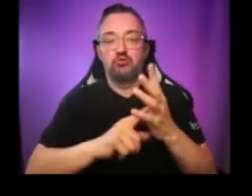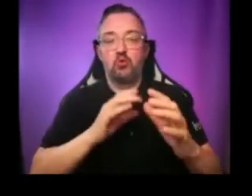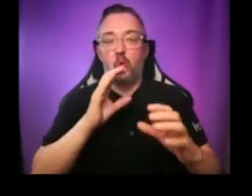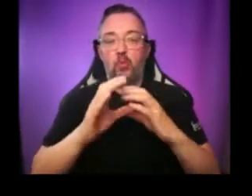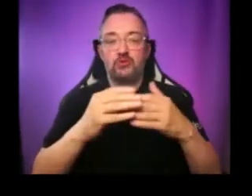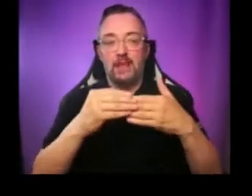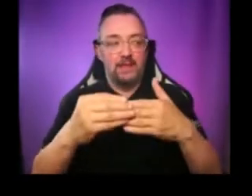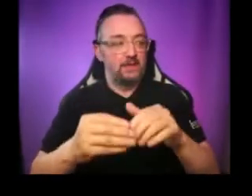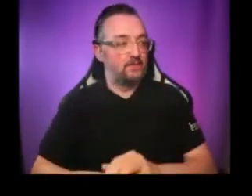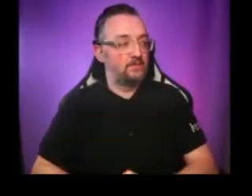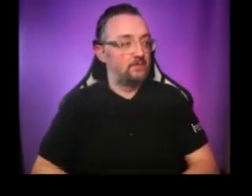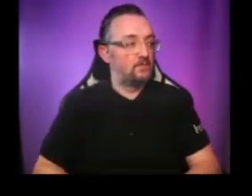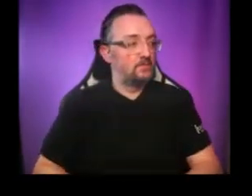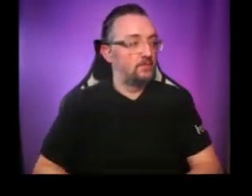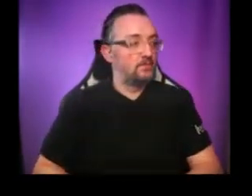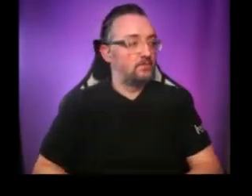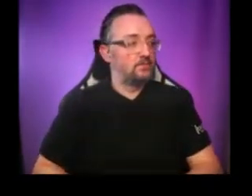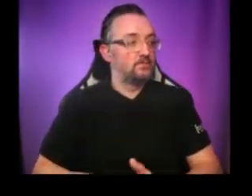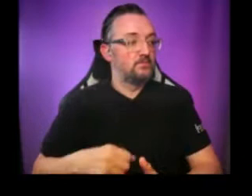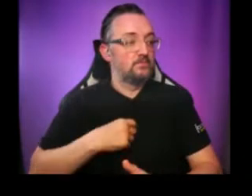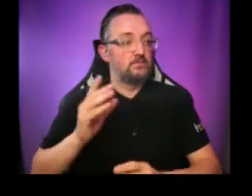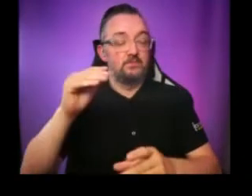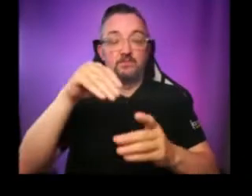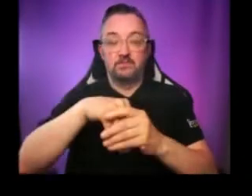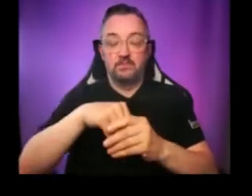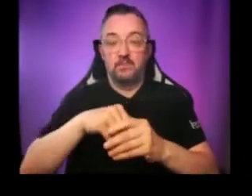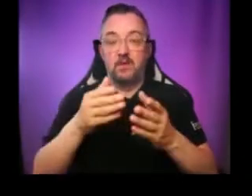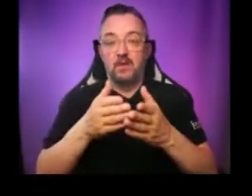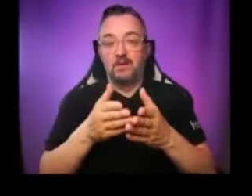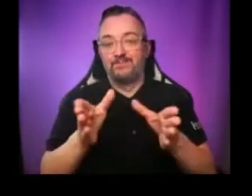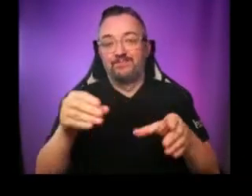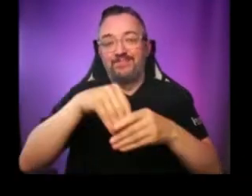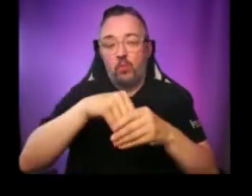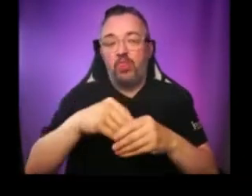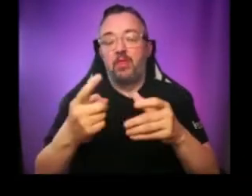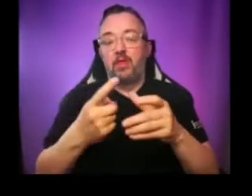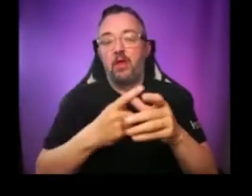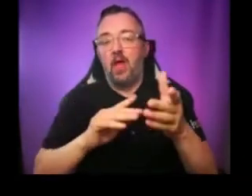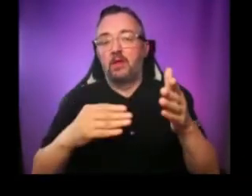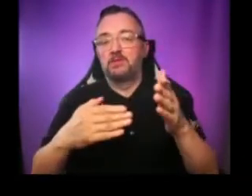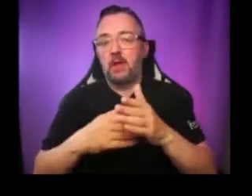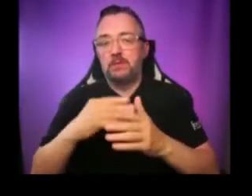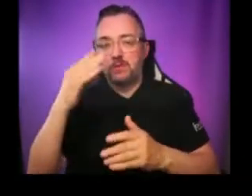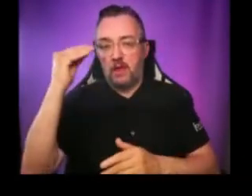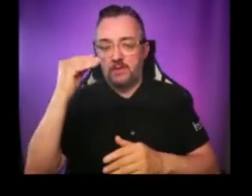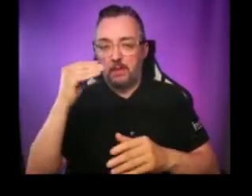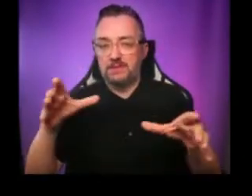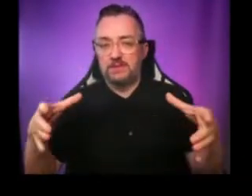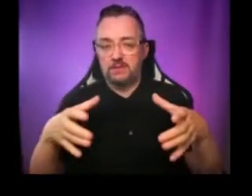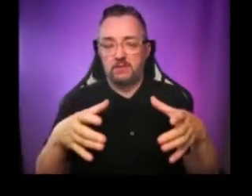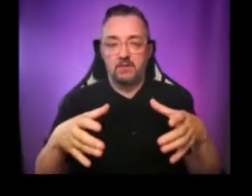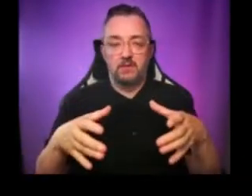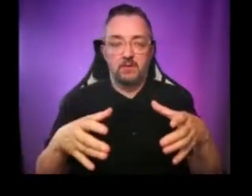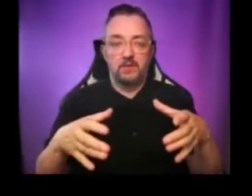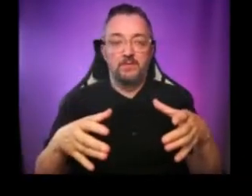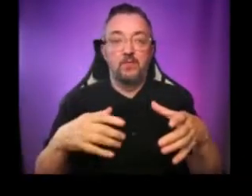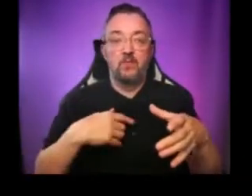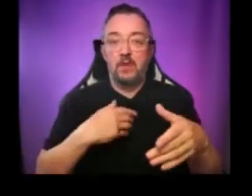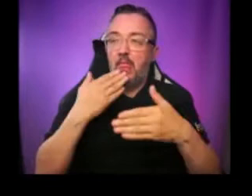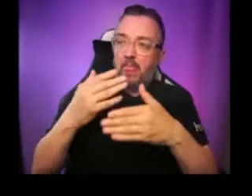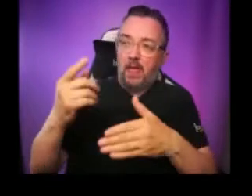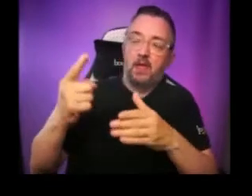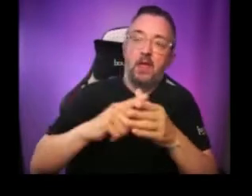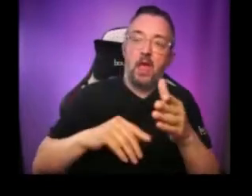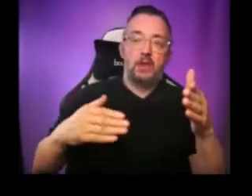lead. We're embedded within the wider Alzheimer Scotland family, and I would just like to take a moment to thank that family, both